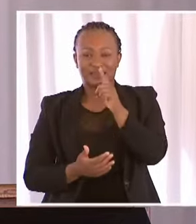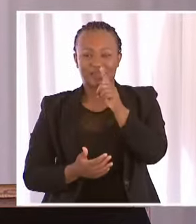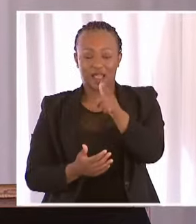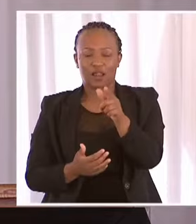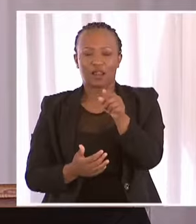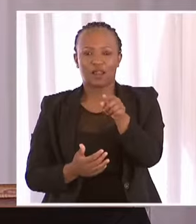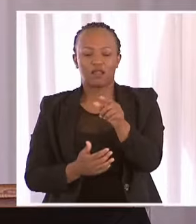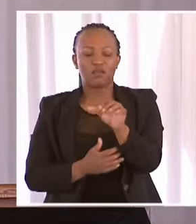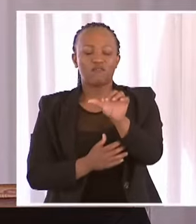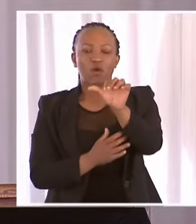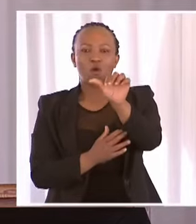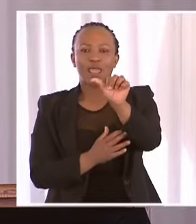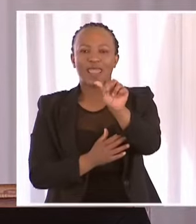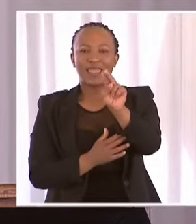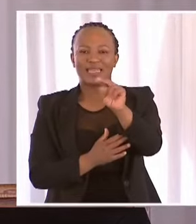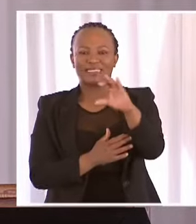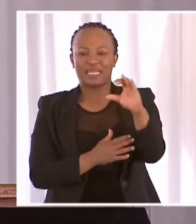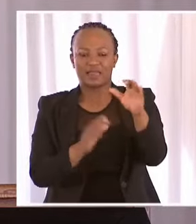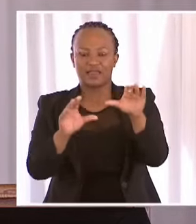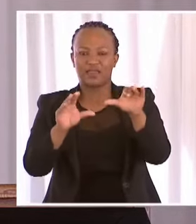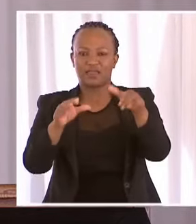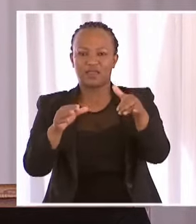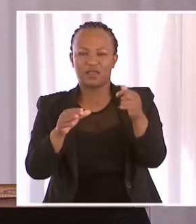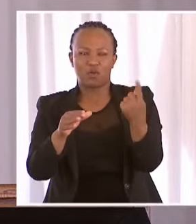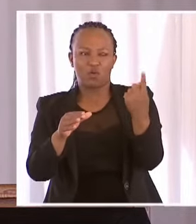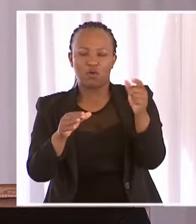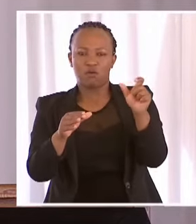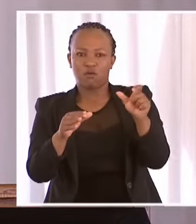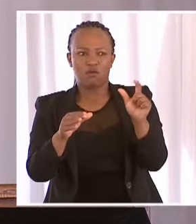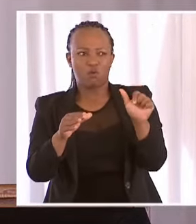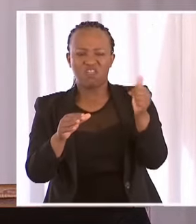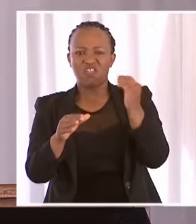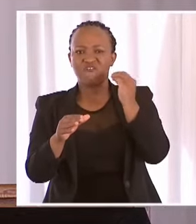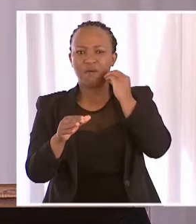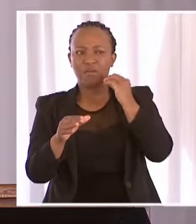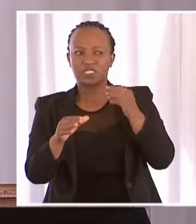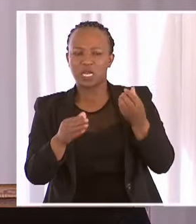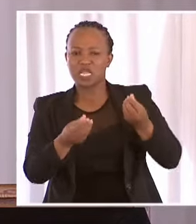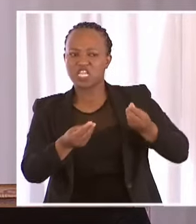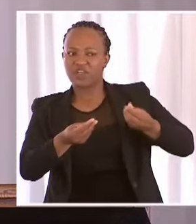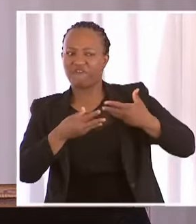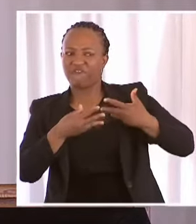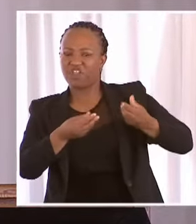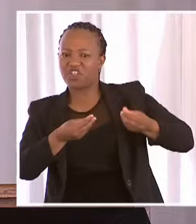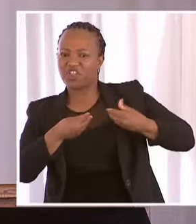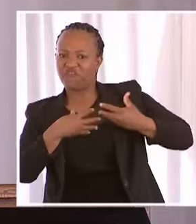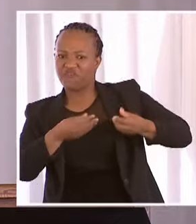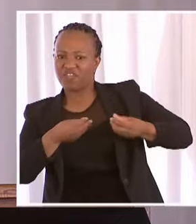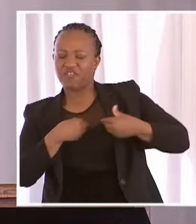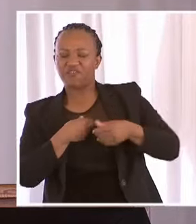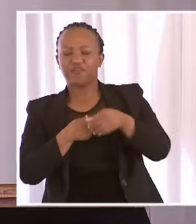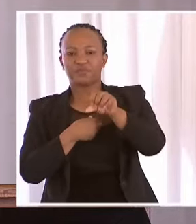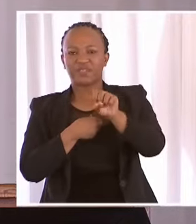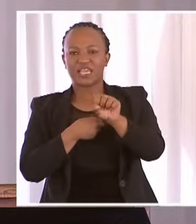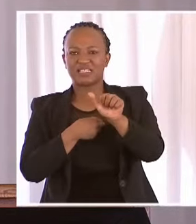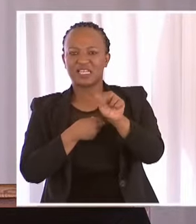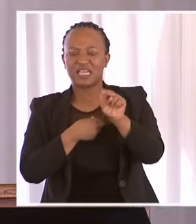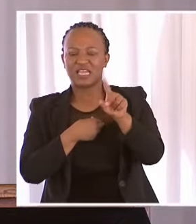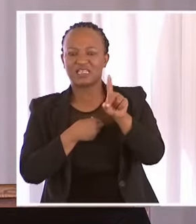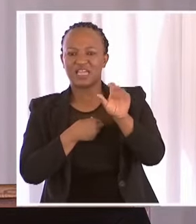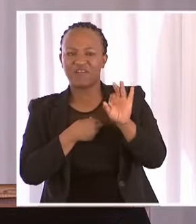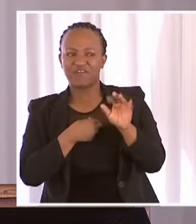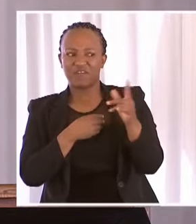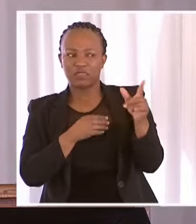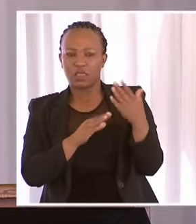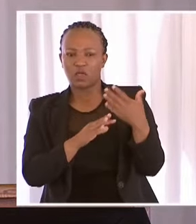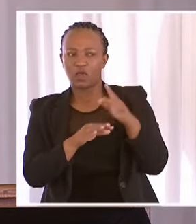into the ANC were giving us first-class information about the SADF, their plans, their